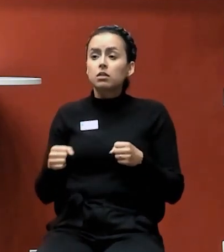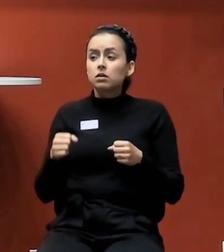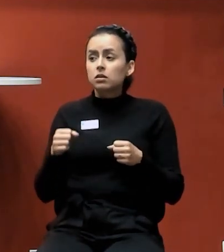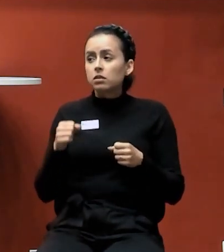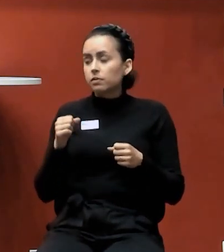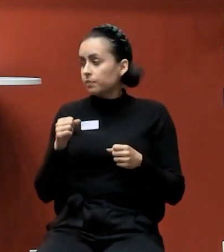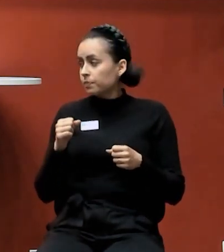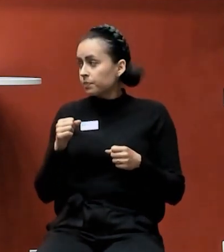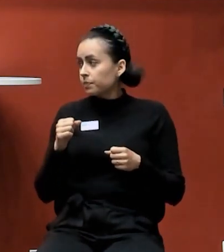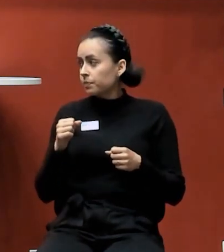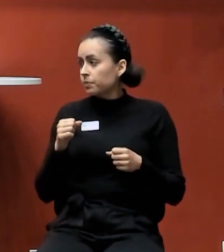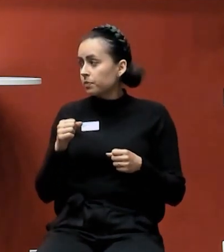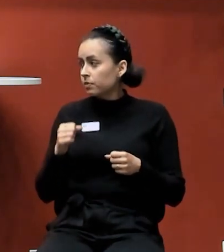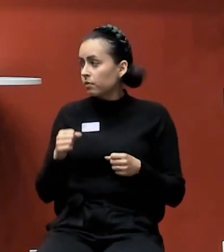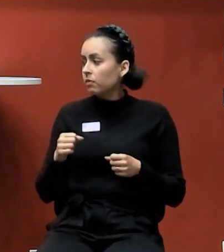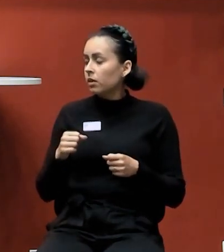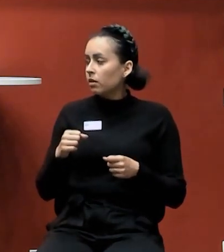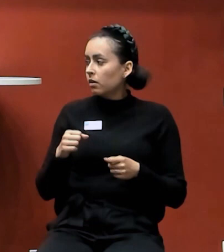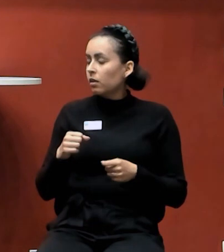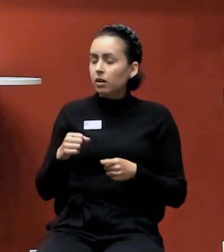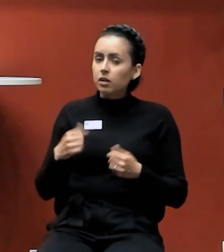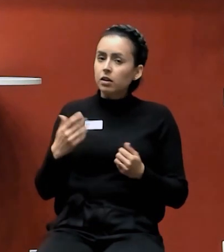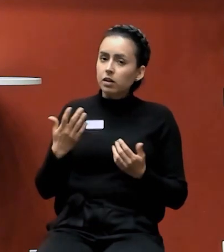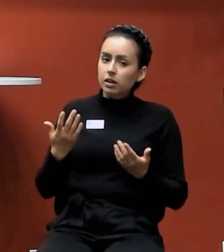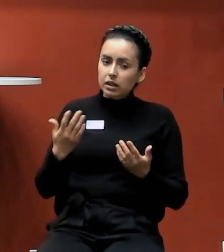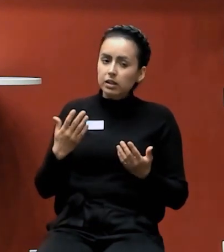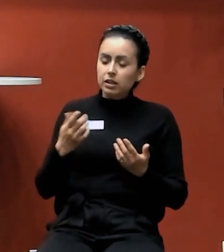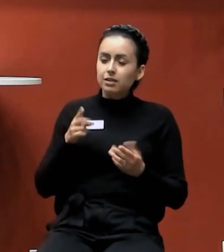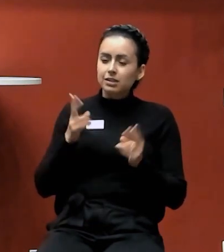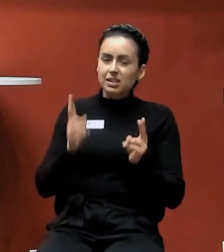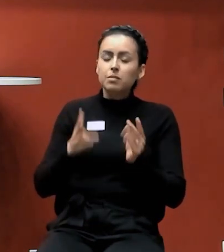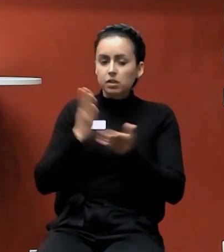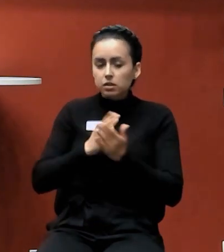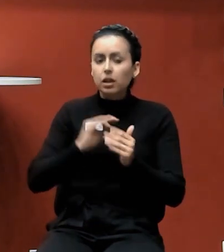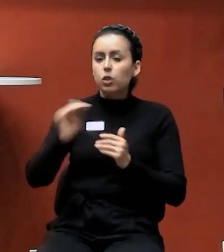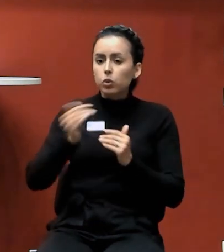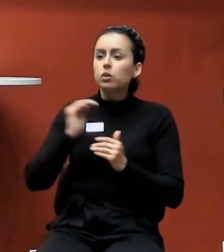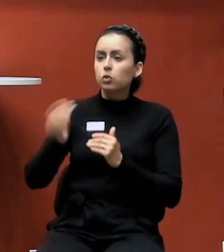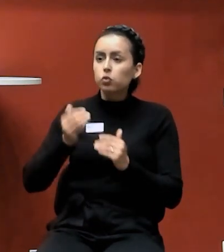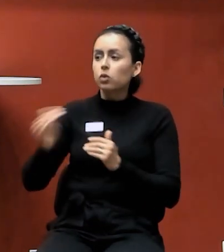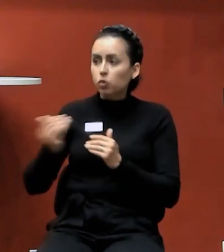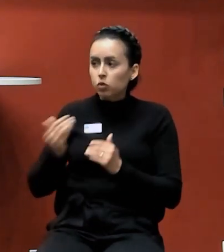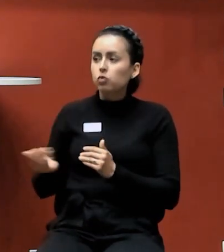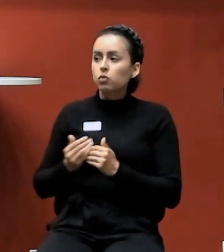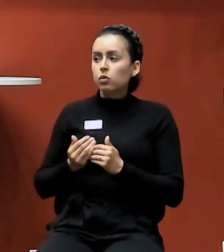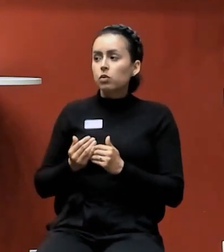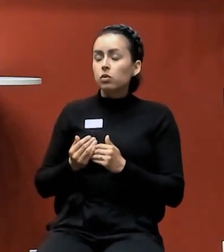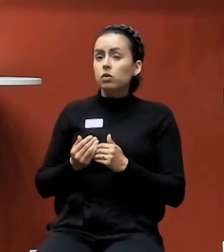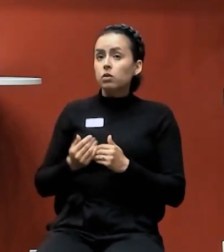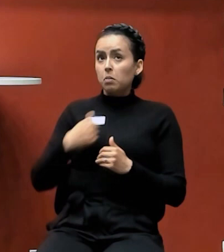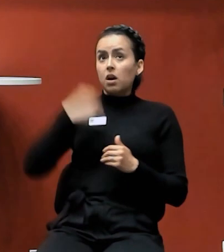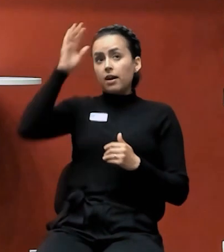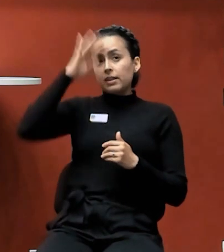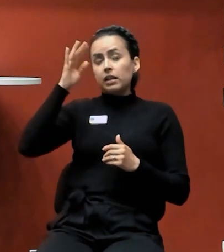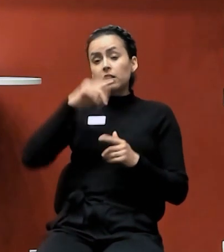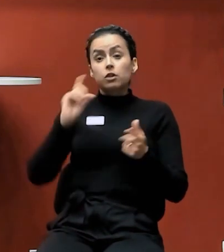like, these are the same challenges that has been happening again and again and again and again and again. So I think if we don't